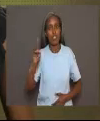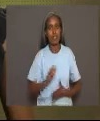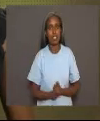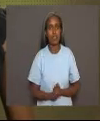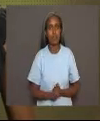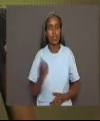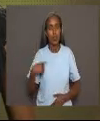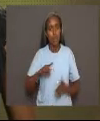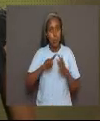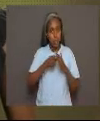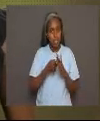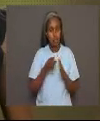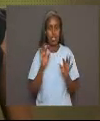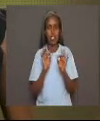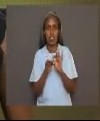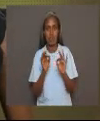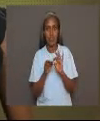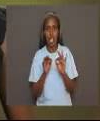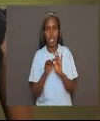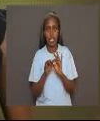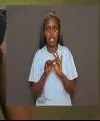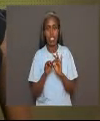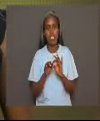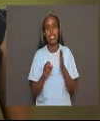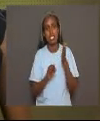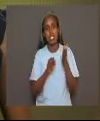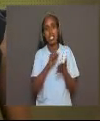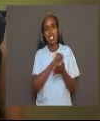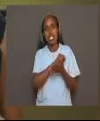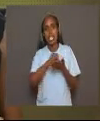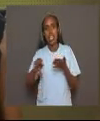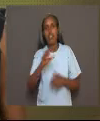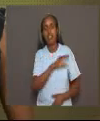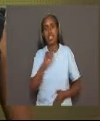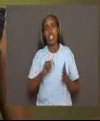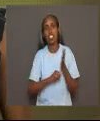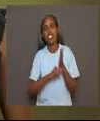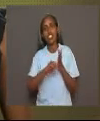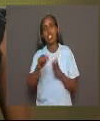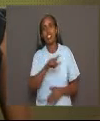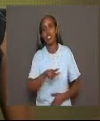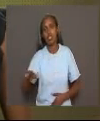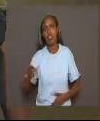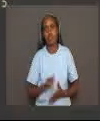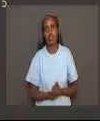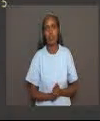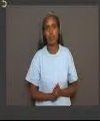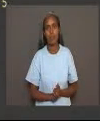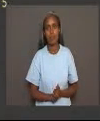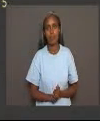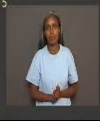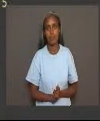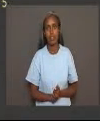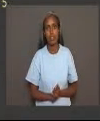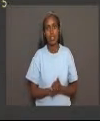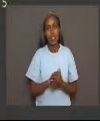We will begin by defining the secant and tangent lines.